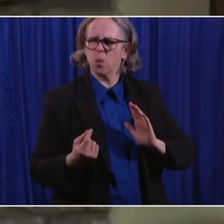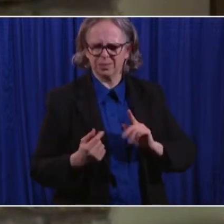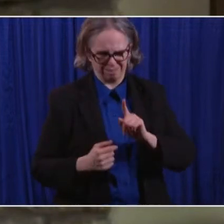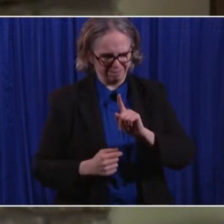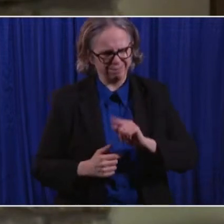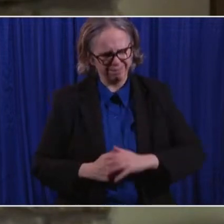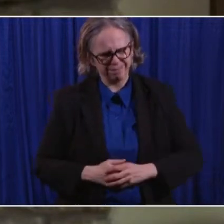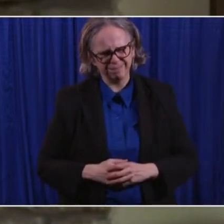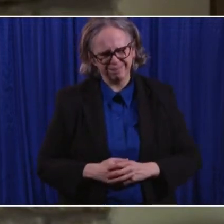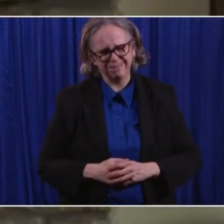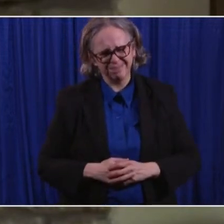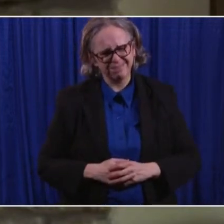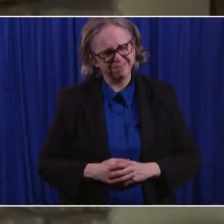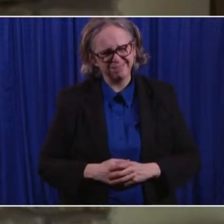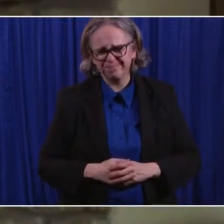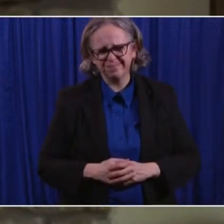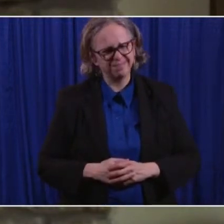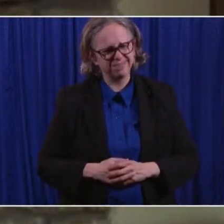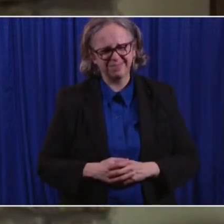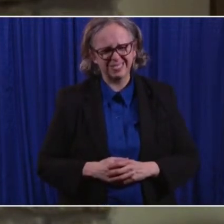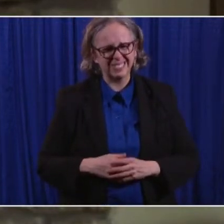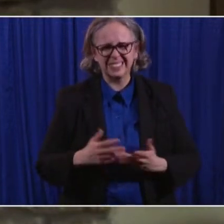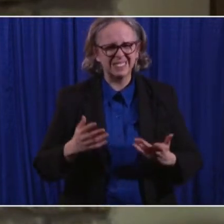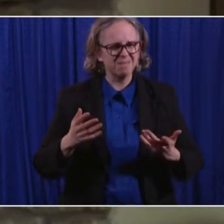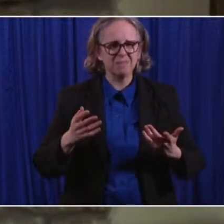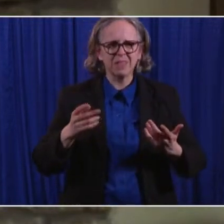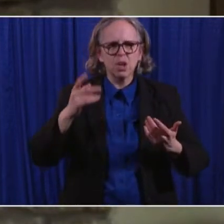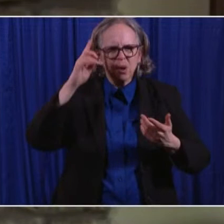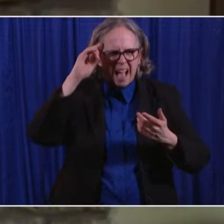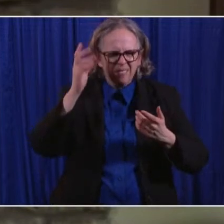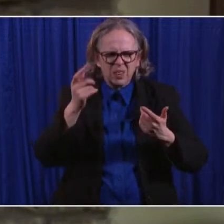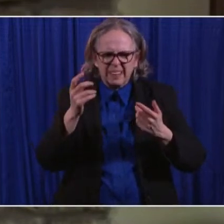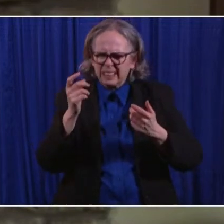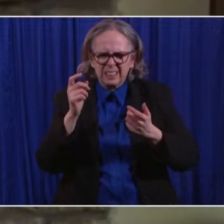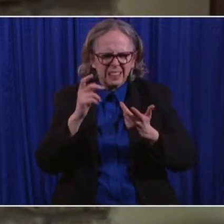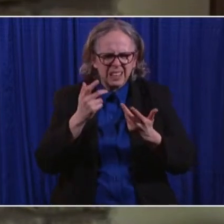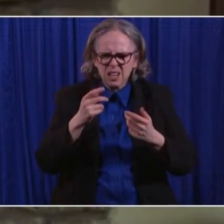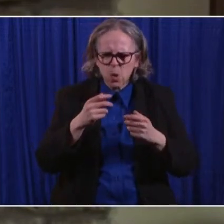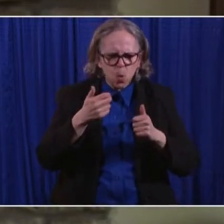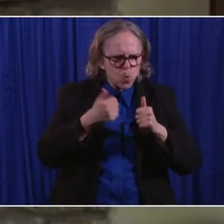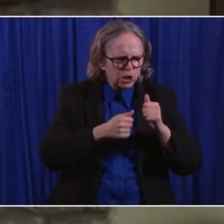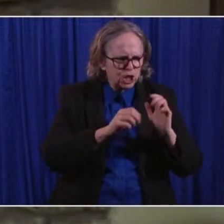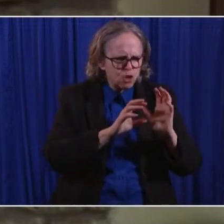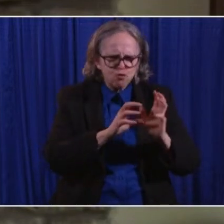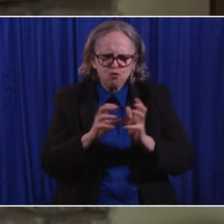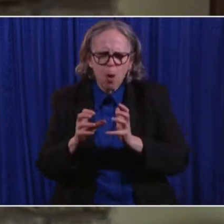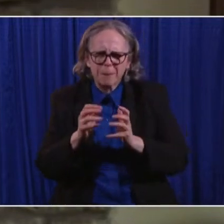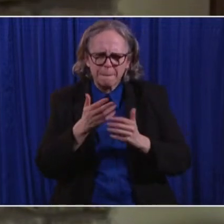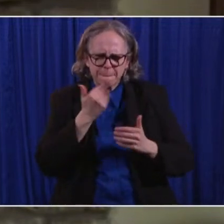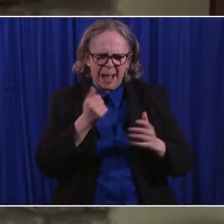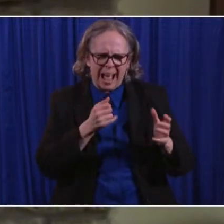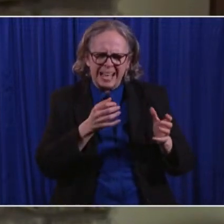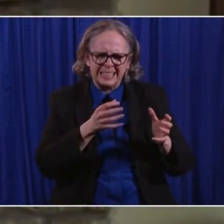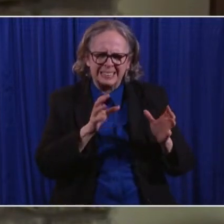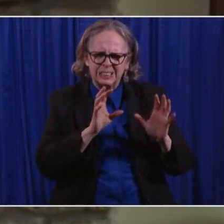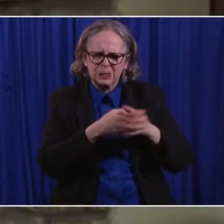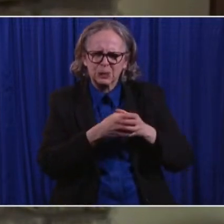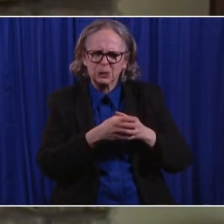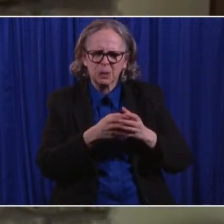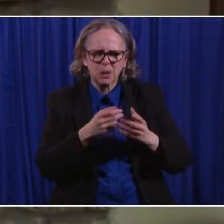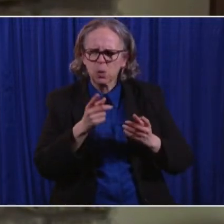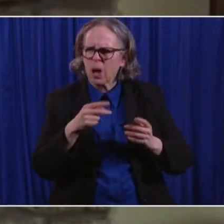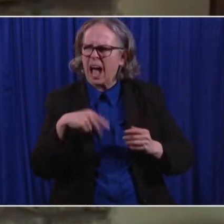practically define other groups that are more likely to die